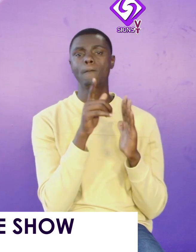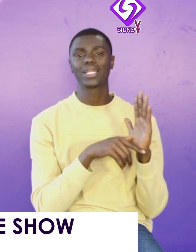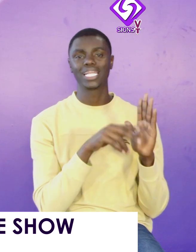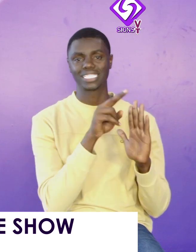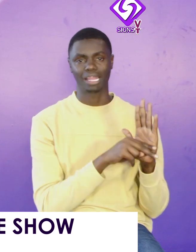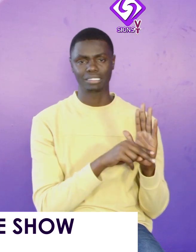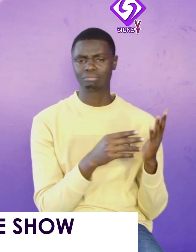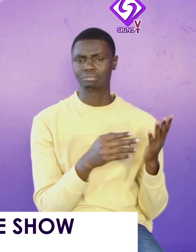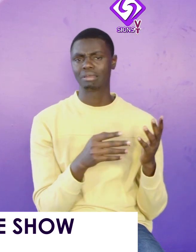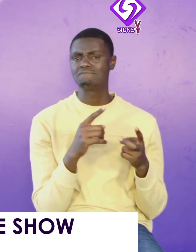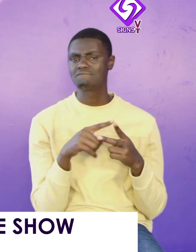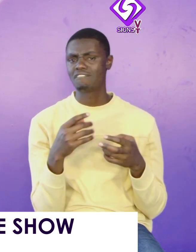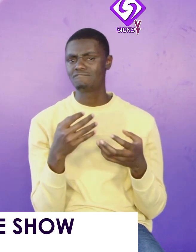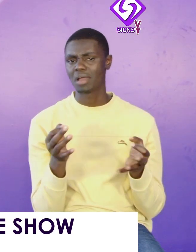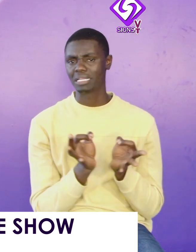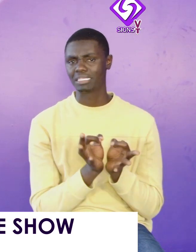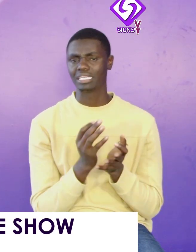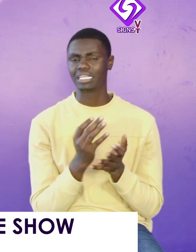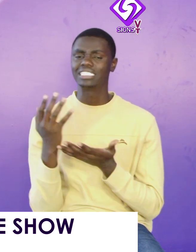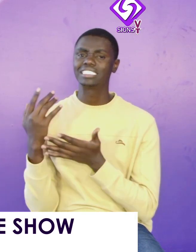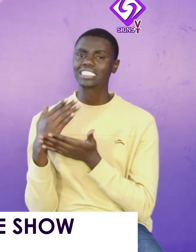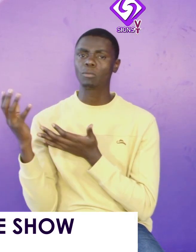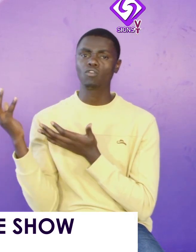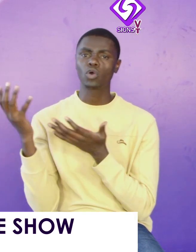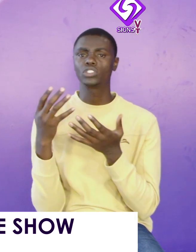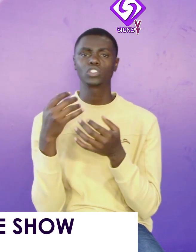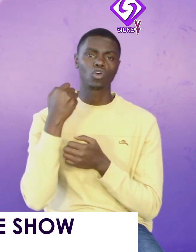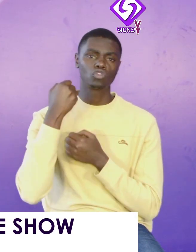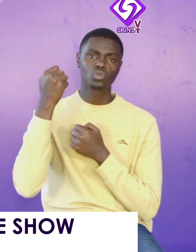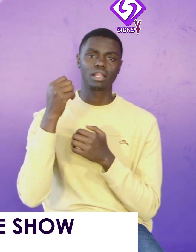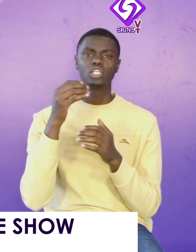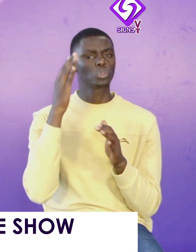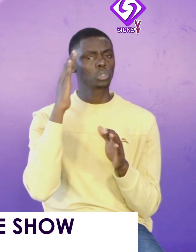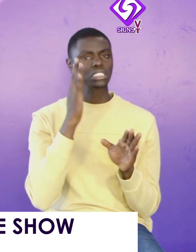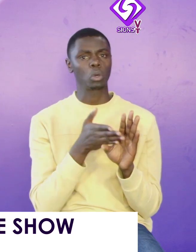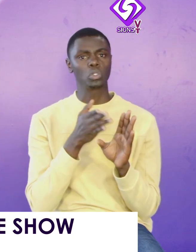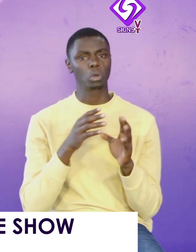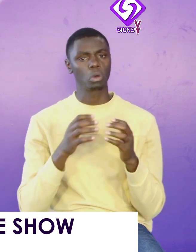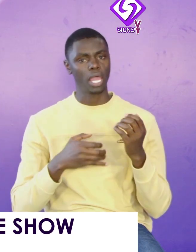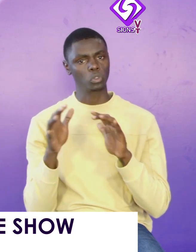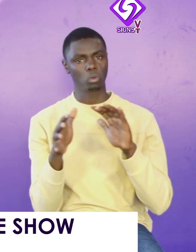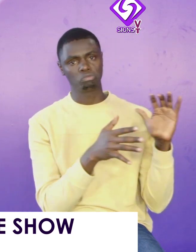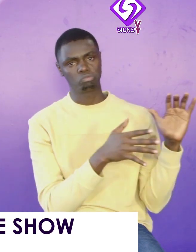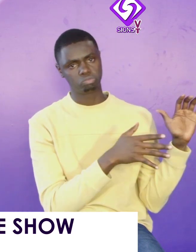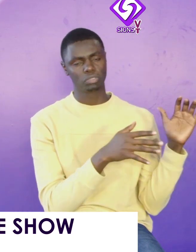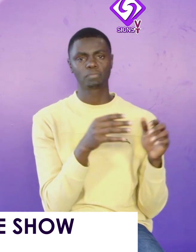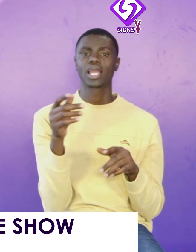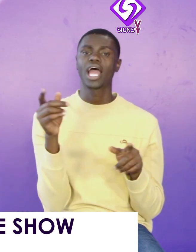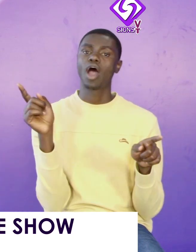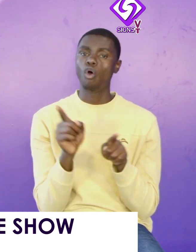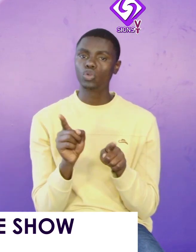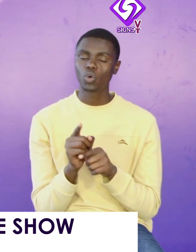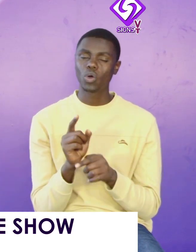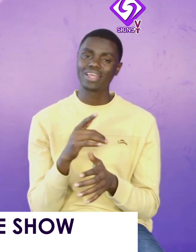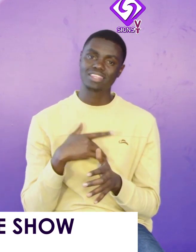family? Some of the causes of suicide, apart from psychological causes and emotional causes, are also the feelings